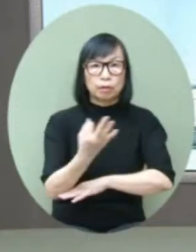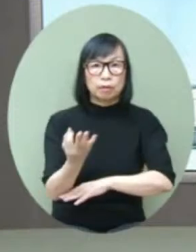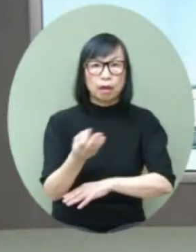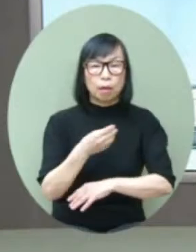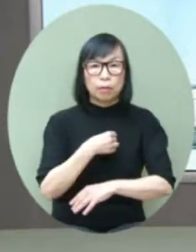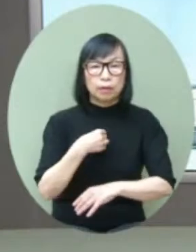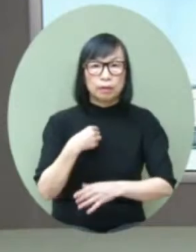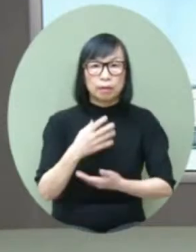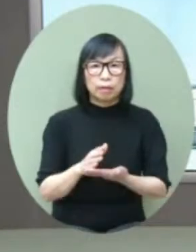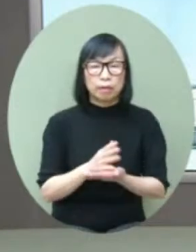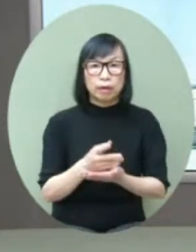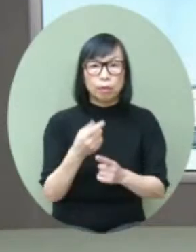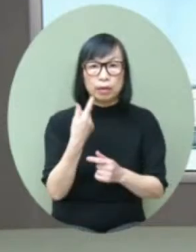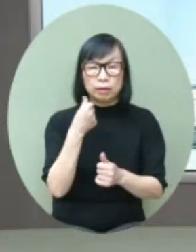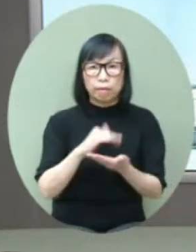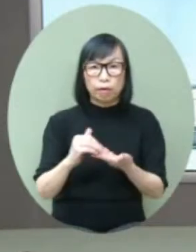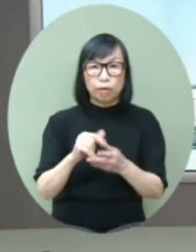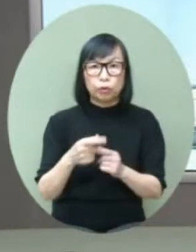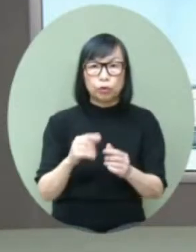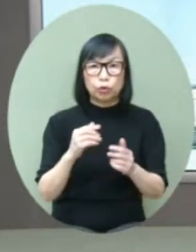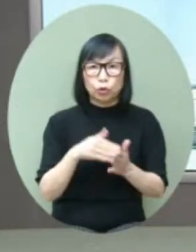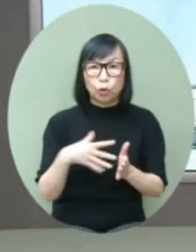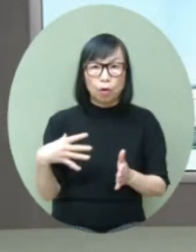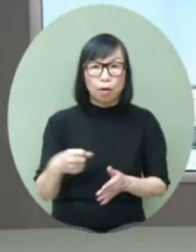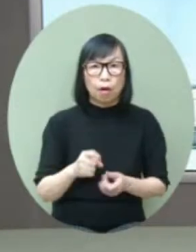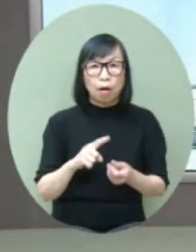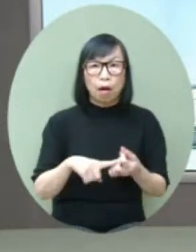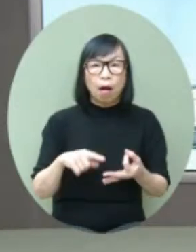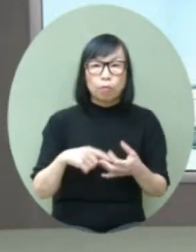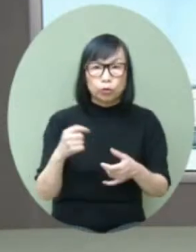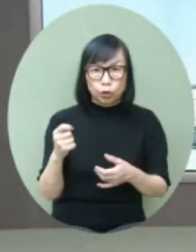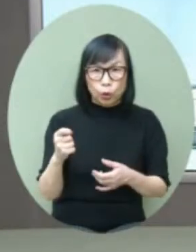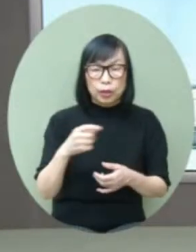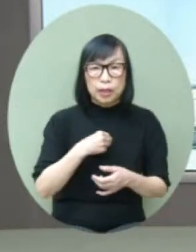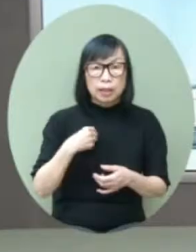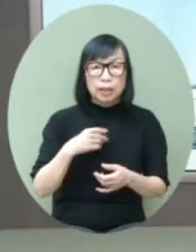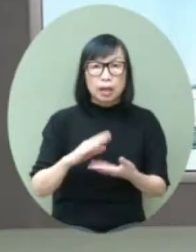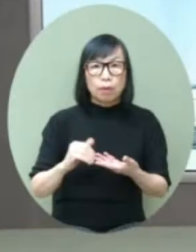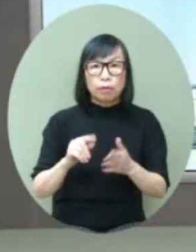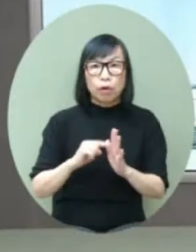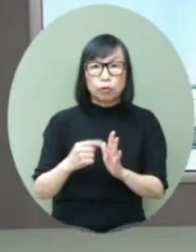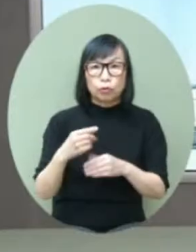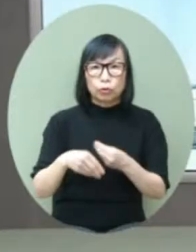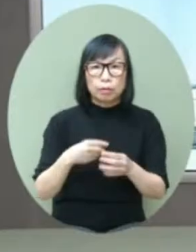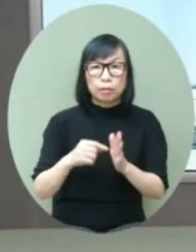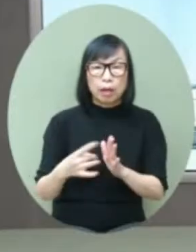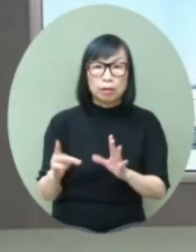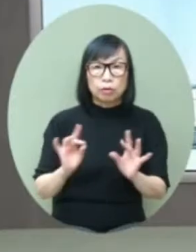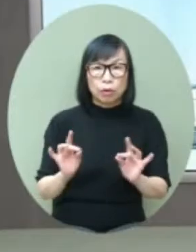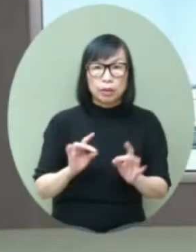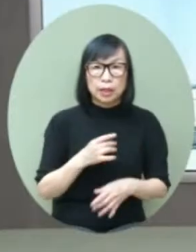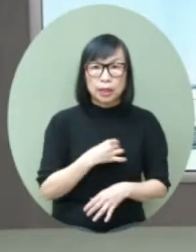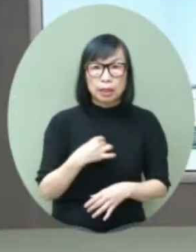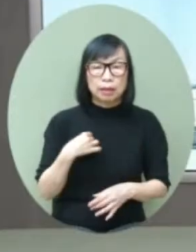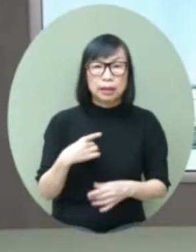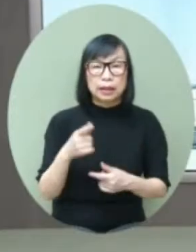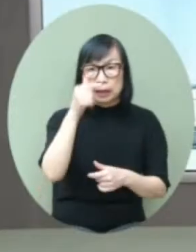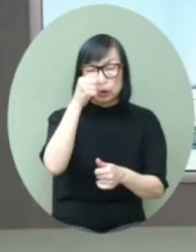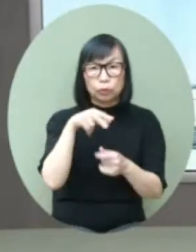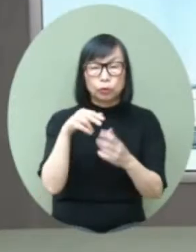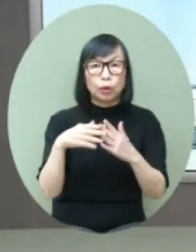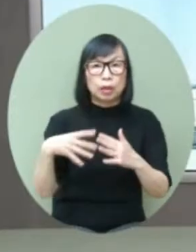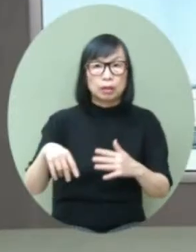Today's press conference. With us today are Dr. Edwin Chui, Controller CHP, Dr. Chong Suk Kwan, Head